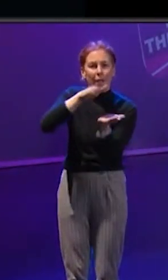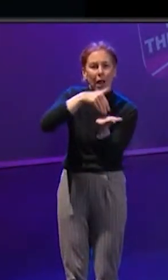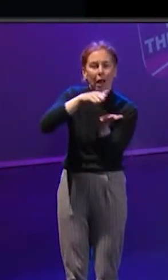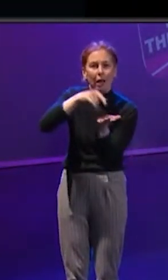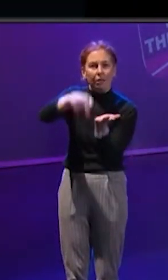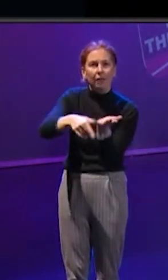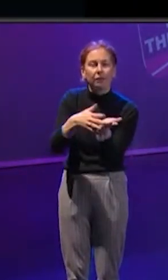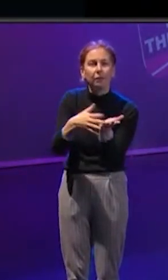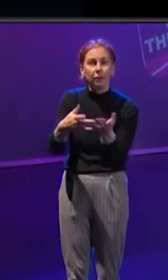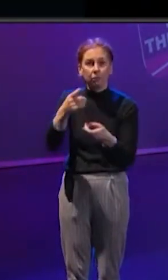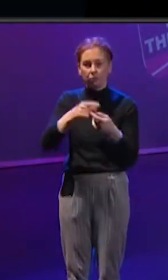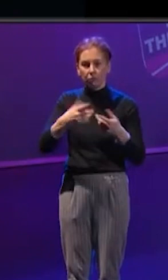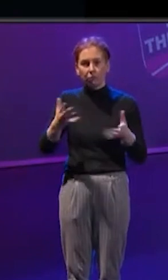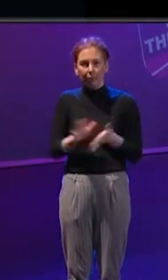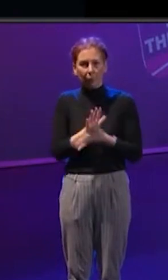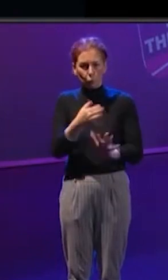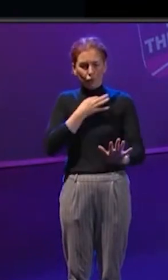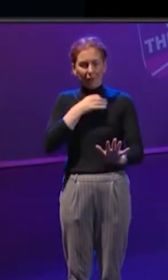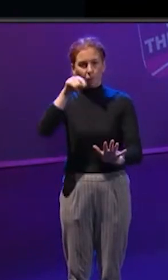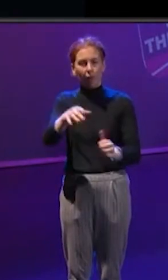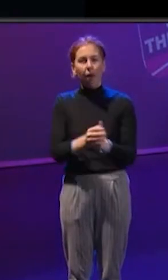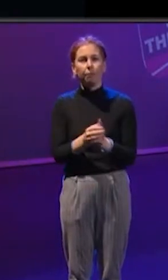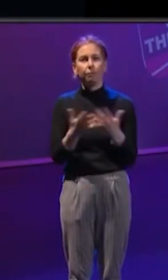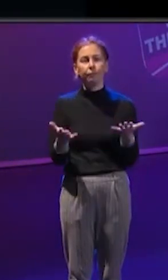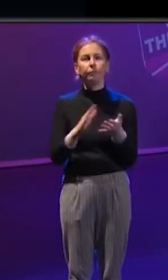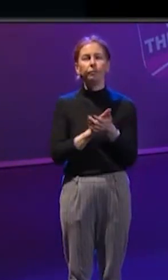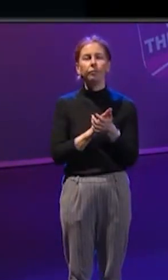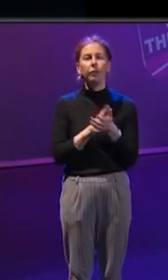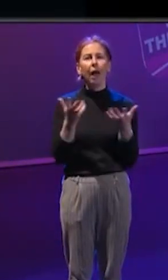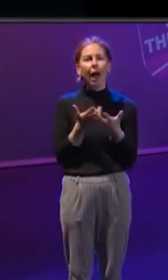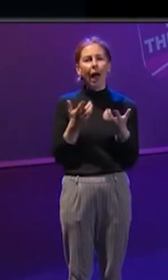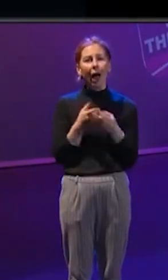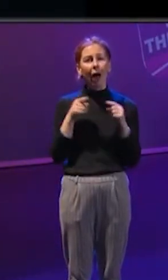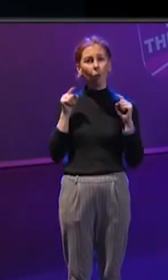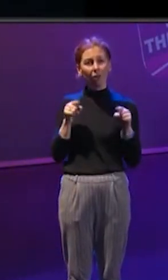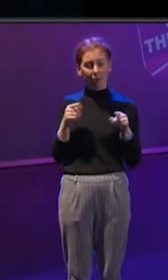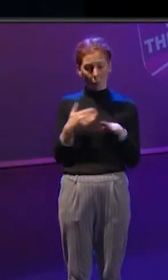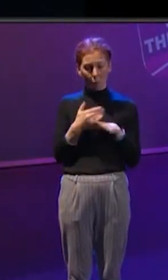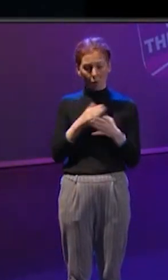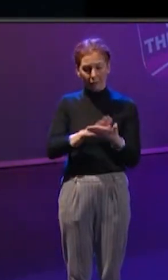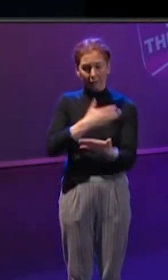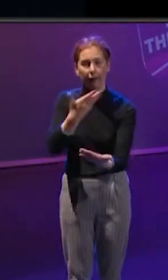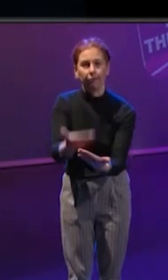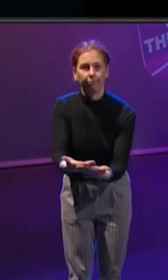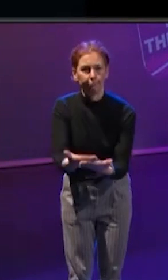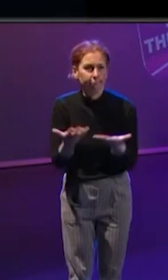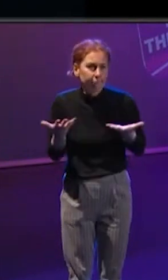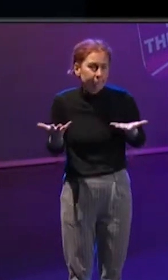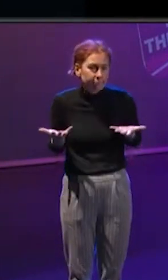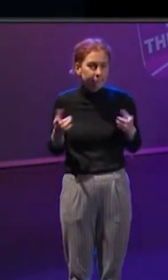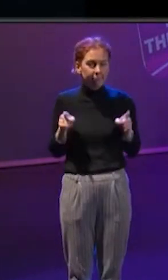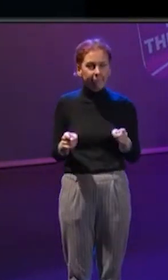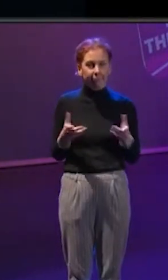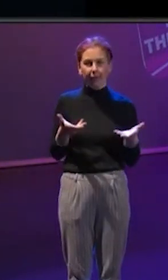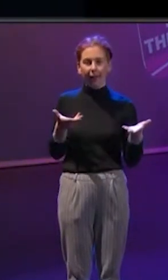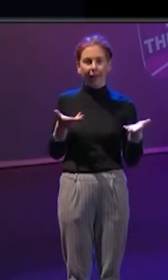in that piece of work. Now, how that practically kind of gets translated is much debated,